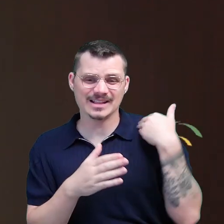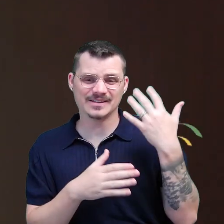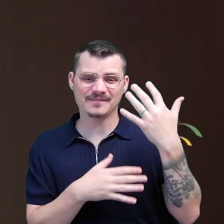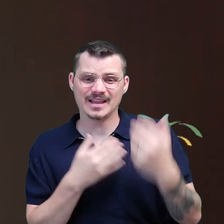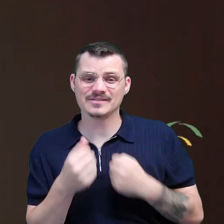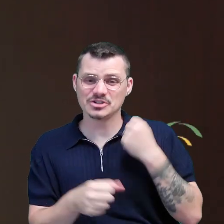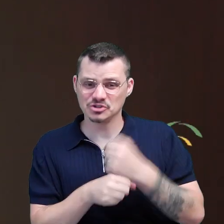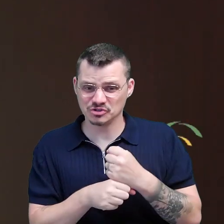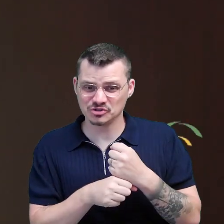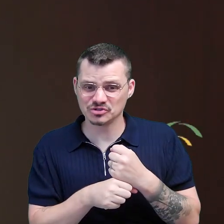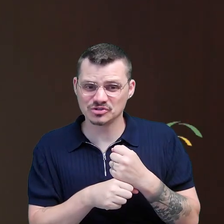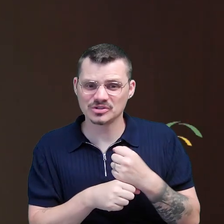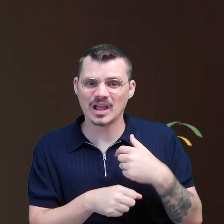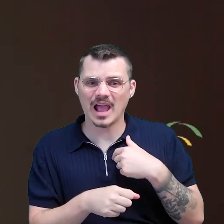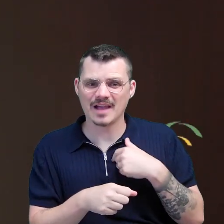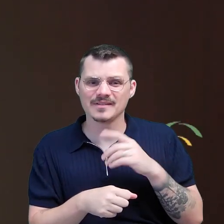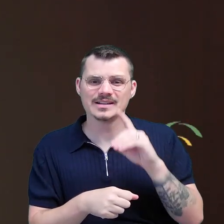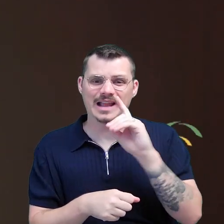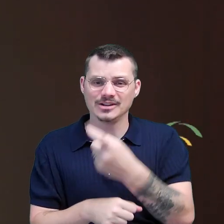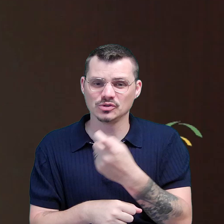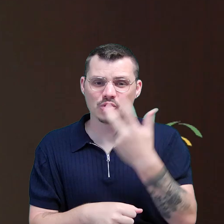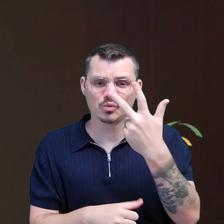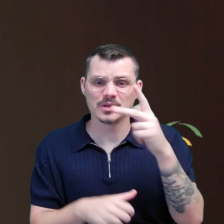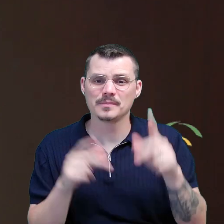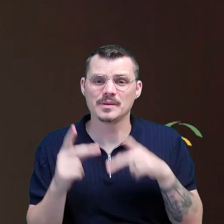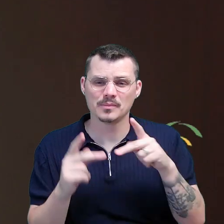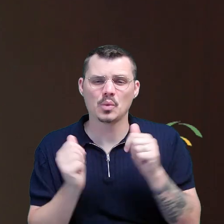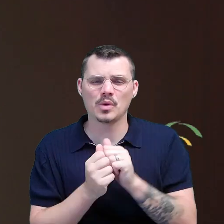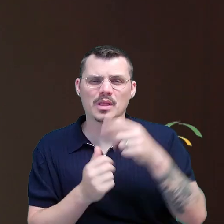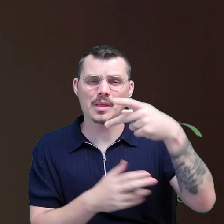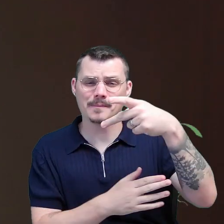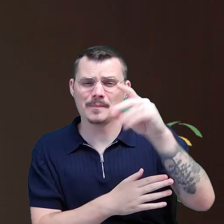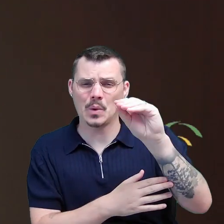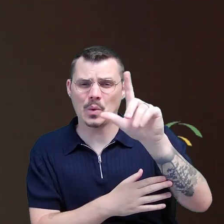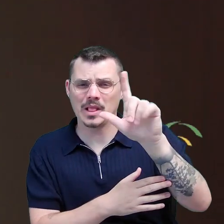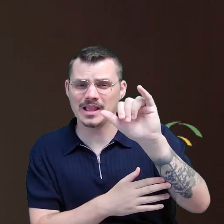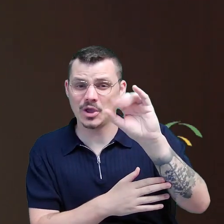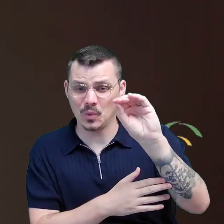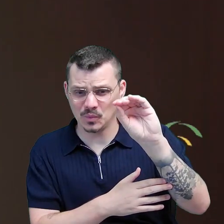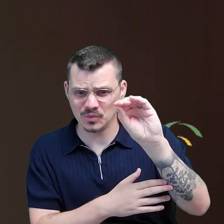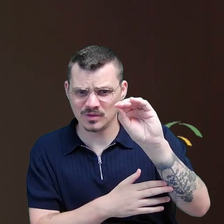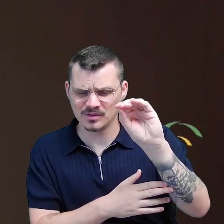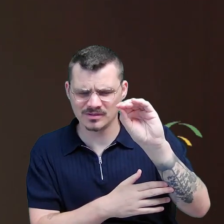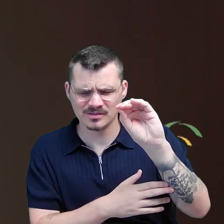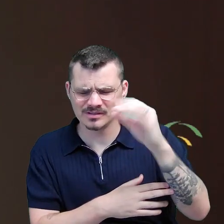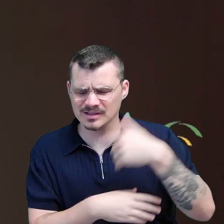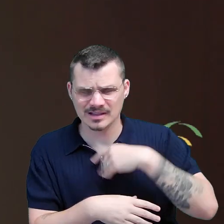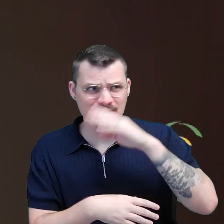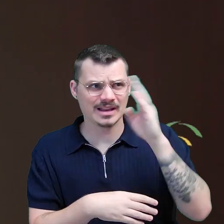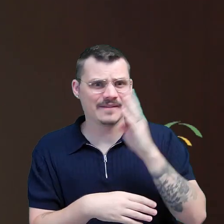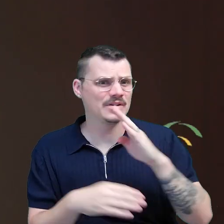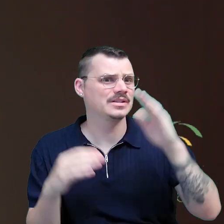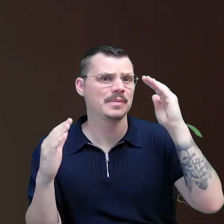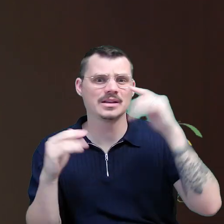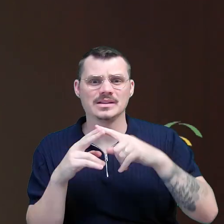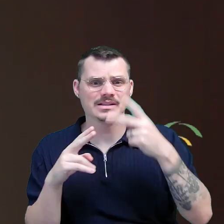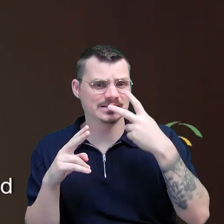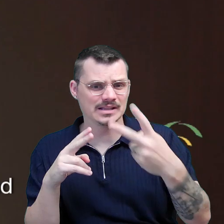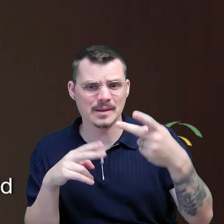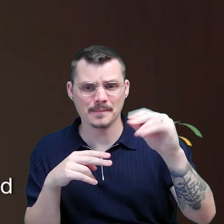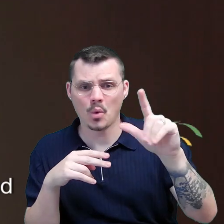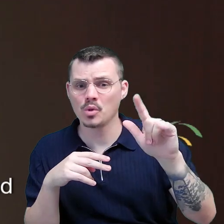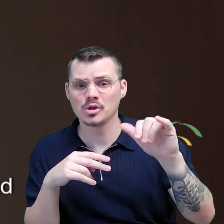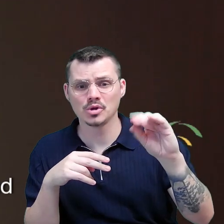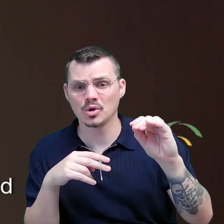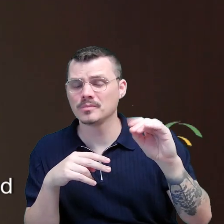5 years, I've diagnosed 3 people with polio. I never expected to see polio, but